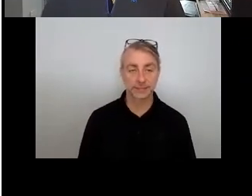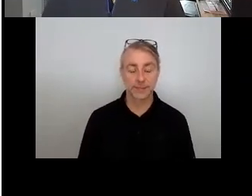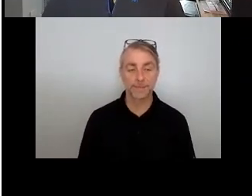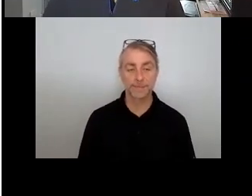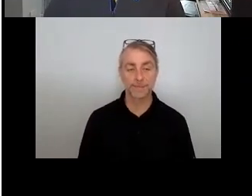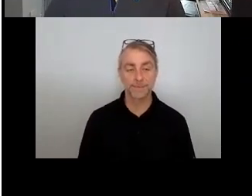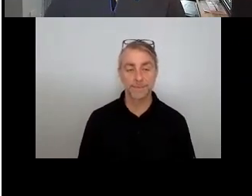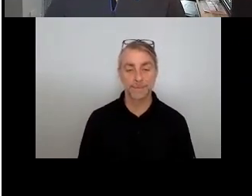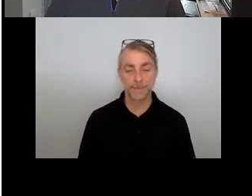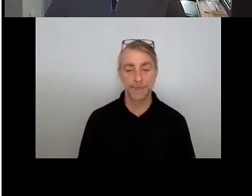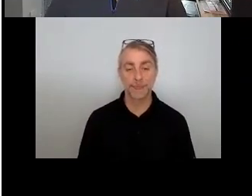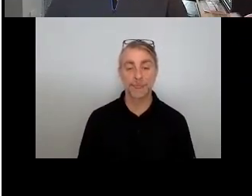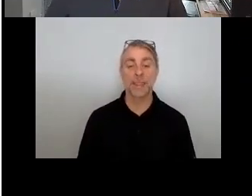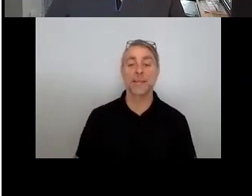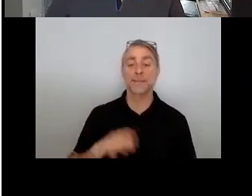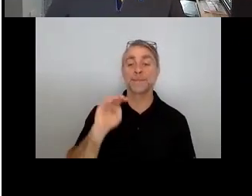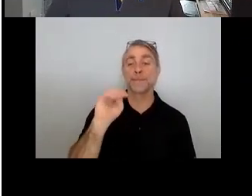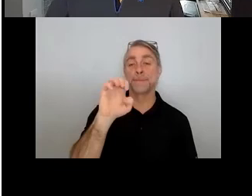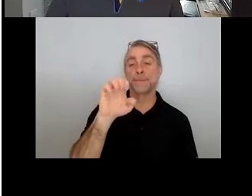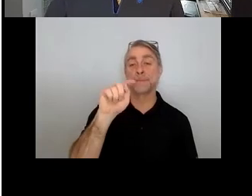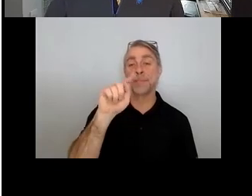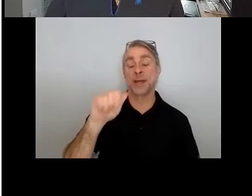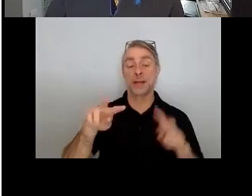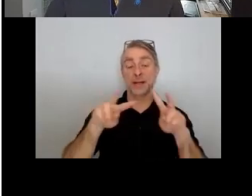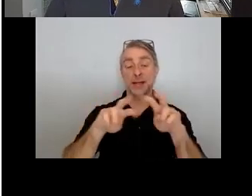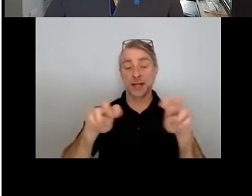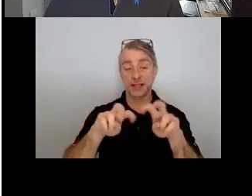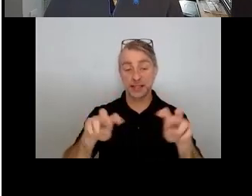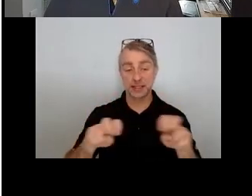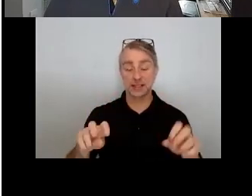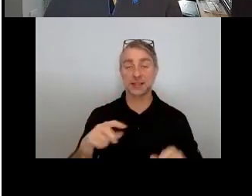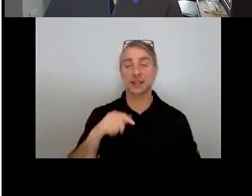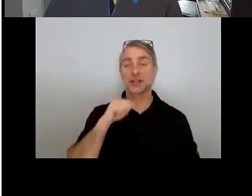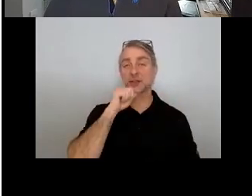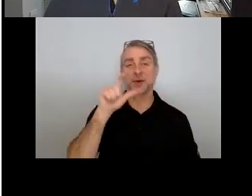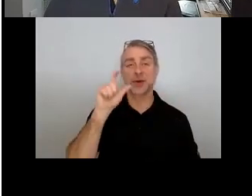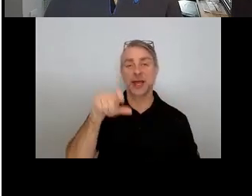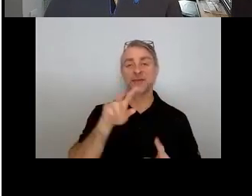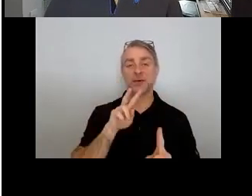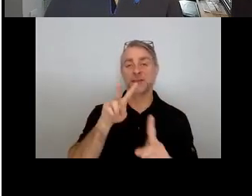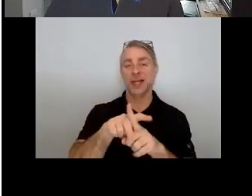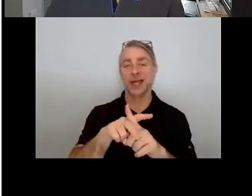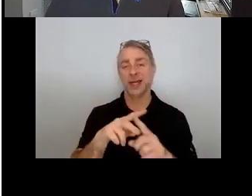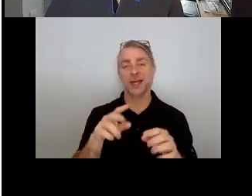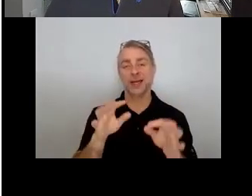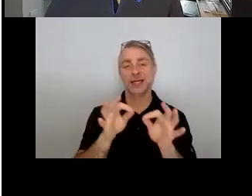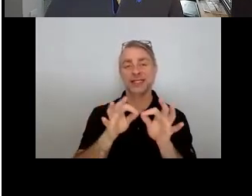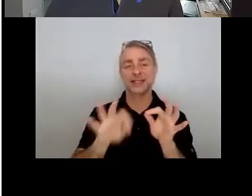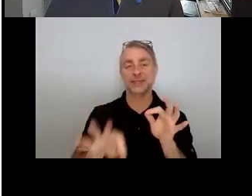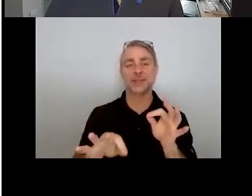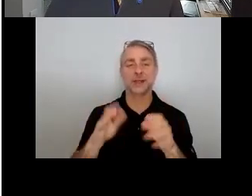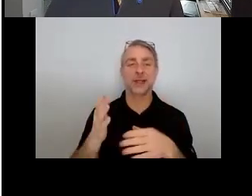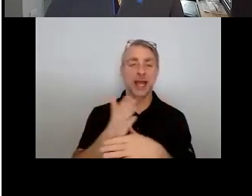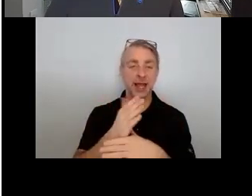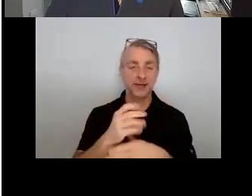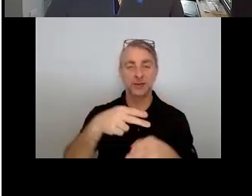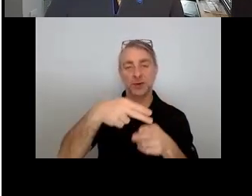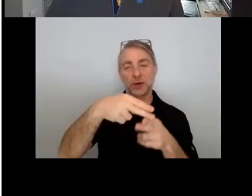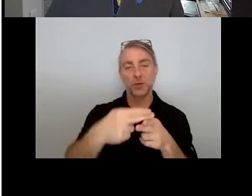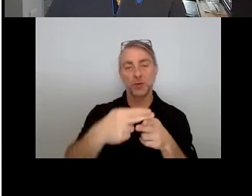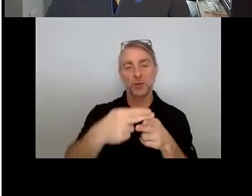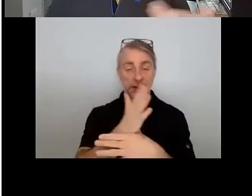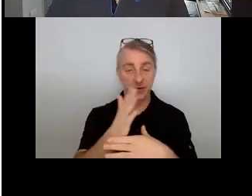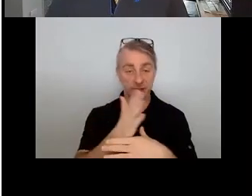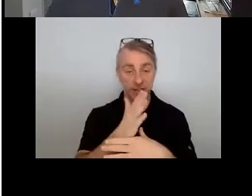But the nice thing about meta-analysis, instead of just taking a simple average or even just a weighted average of our